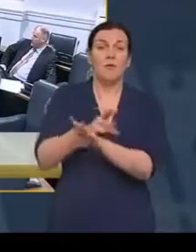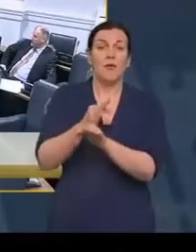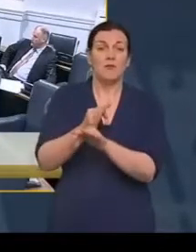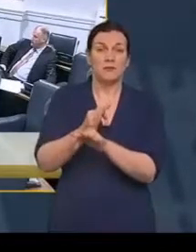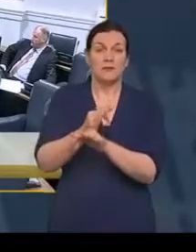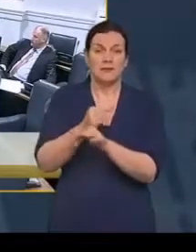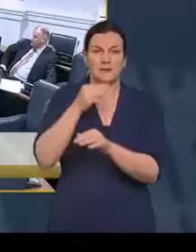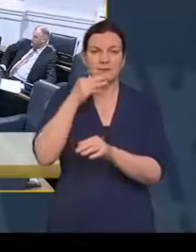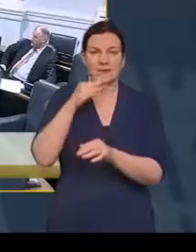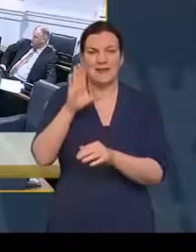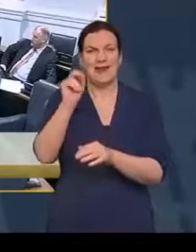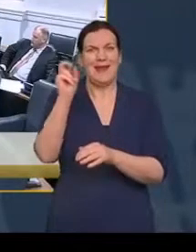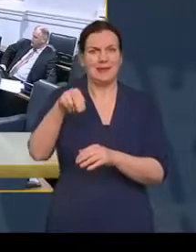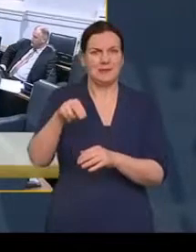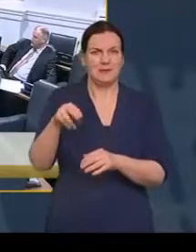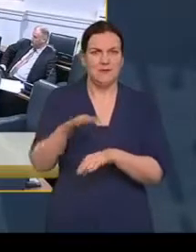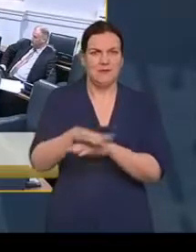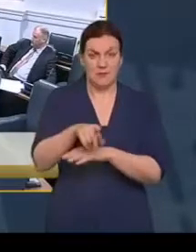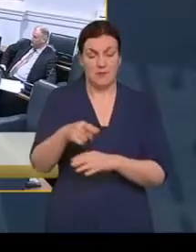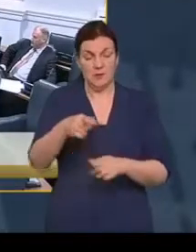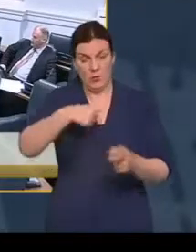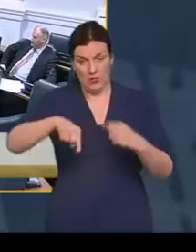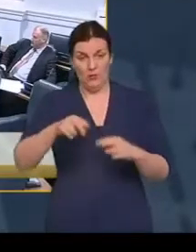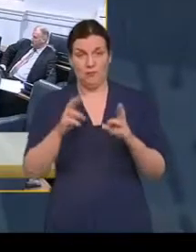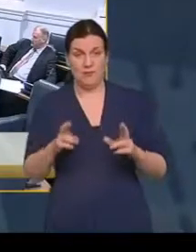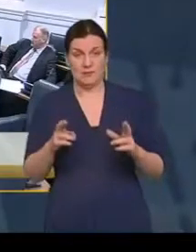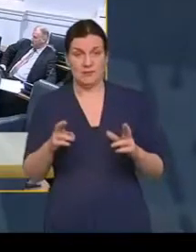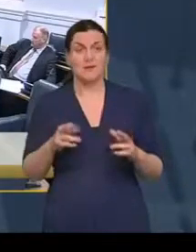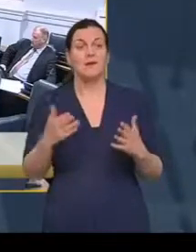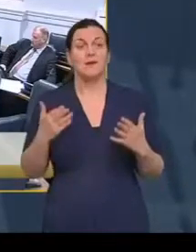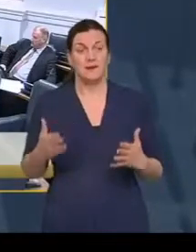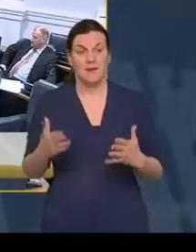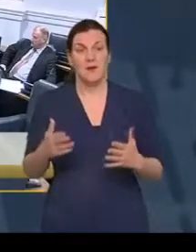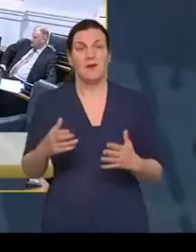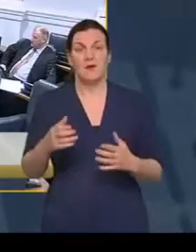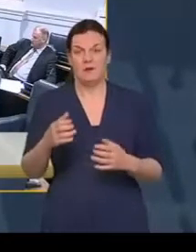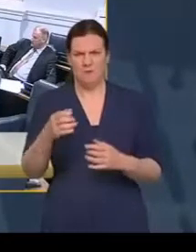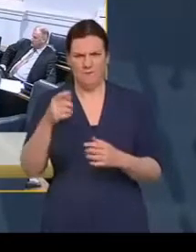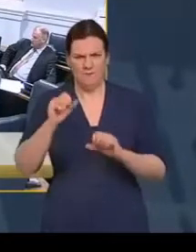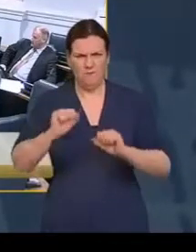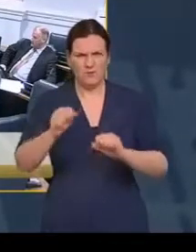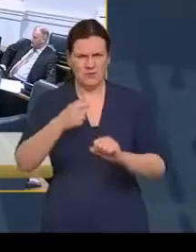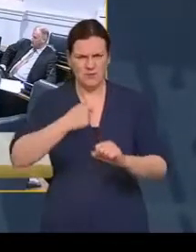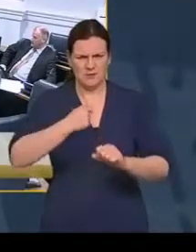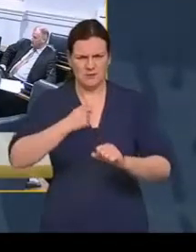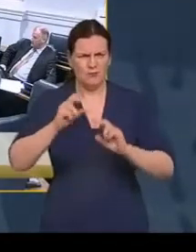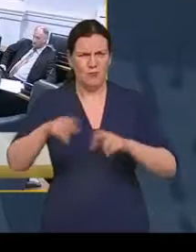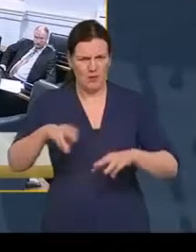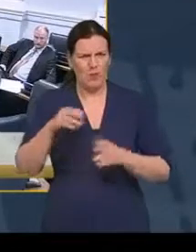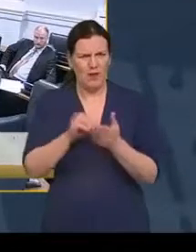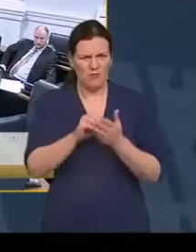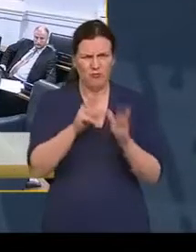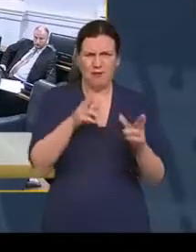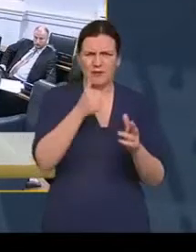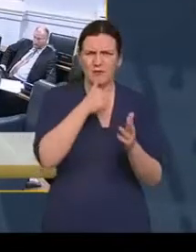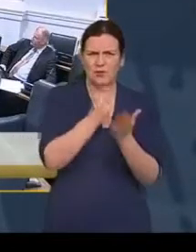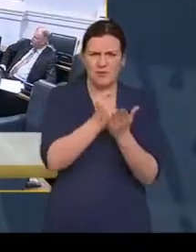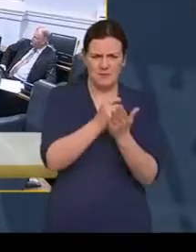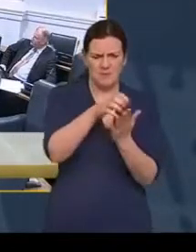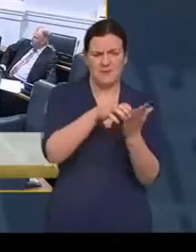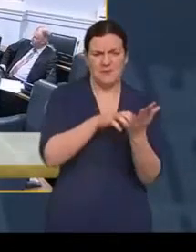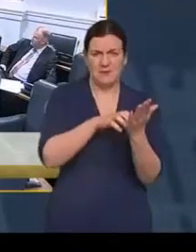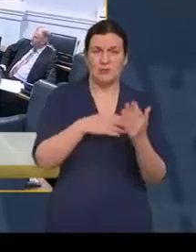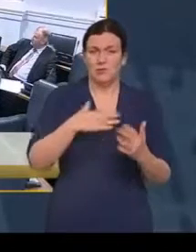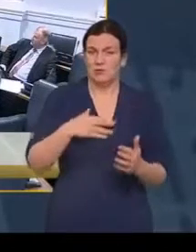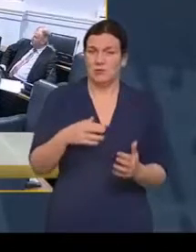the draftsman's benefit. We got it right, and he is now making us get it wrong. So,